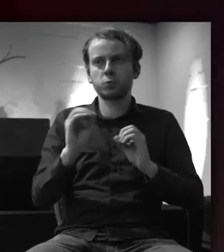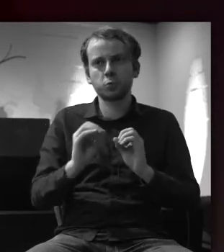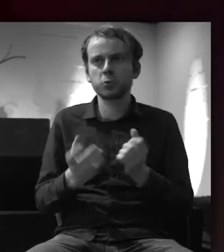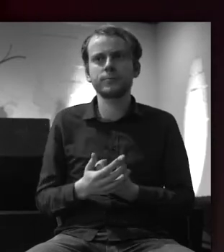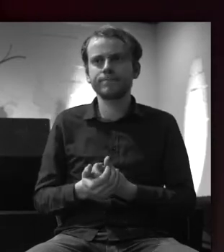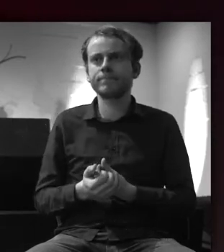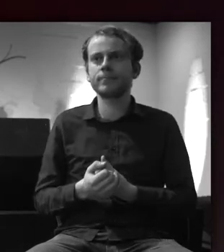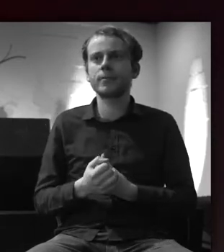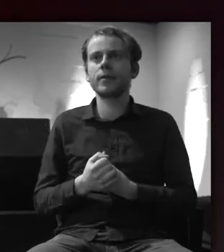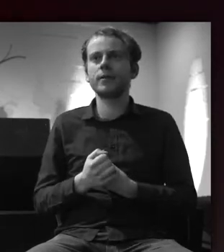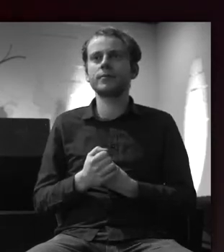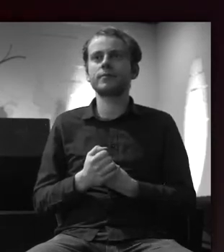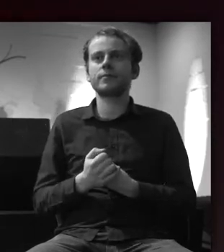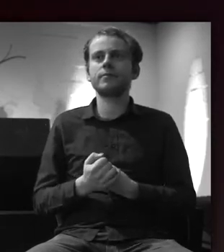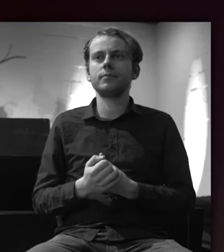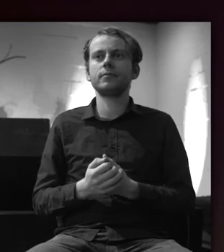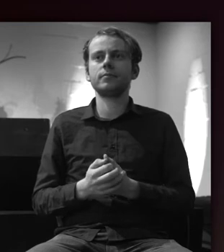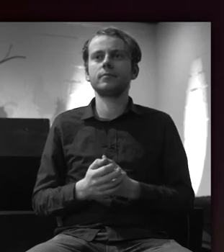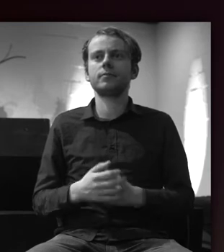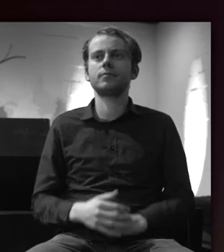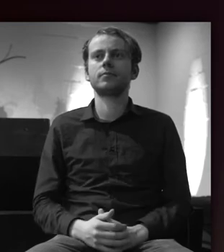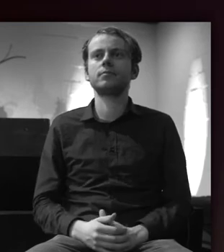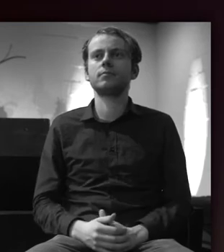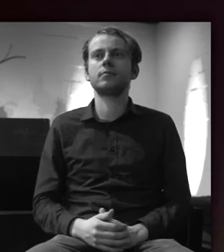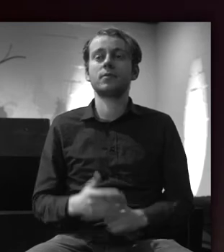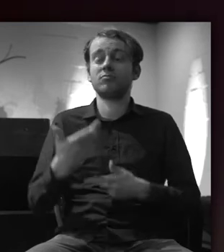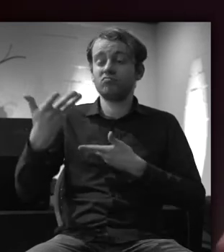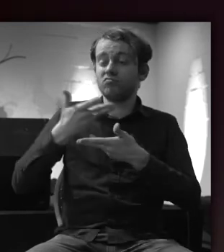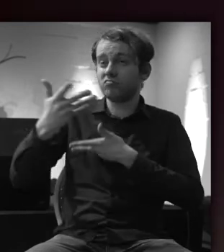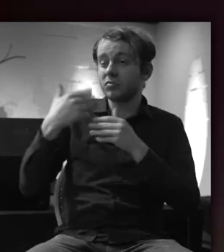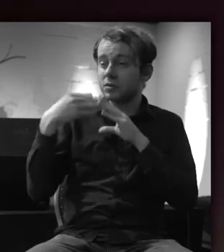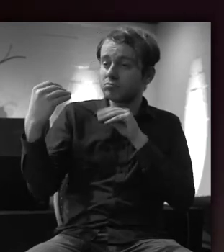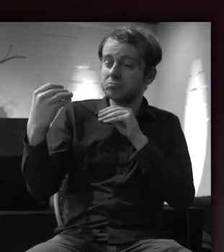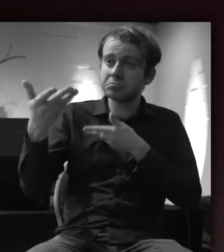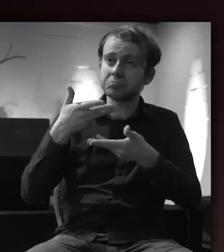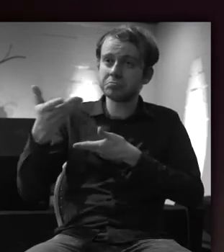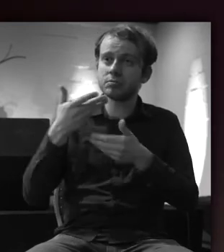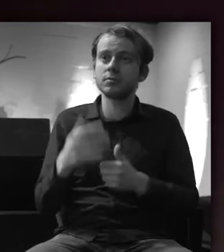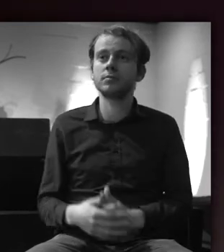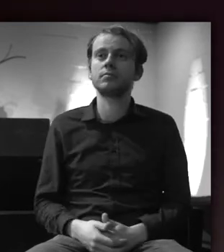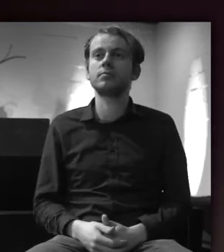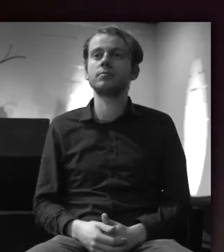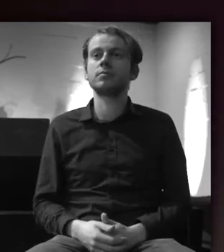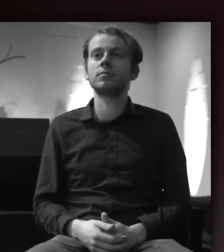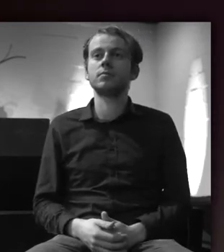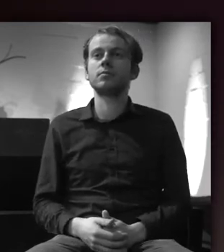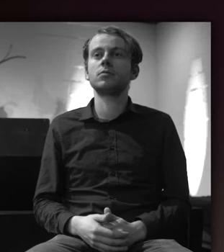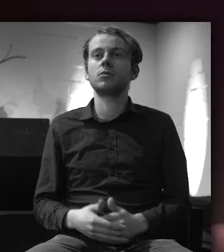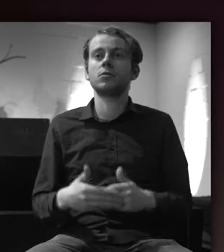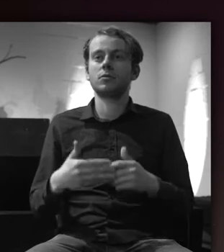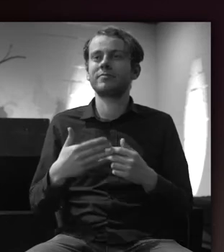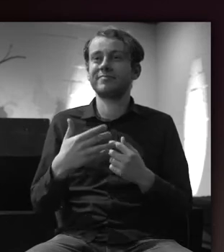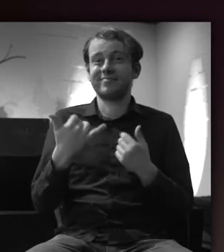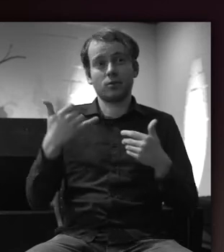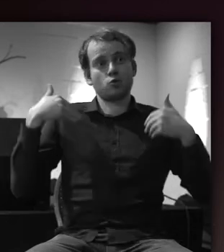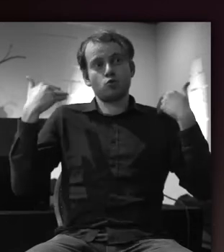While we were discussing, he was telling me during the conversation that when we did the revolution, or the young people did the revolution or started it in 2011, everyone